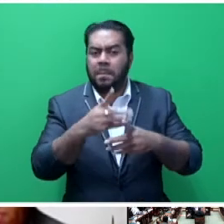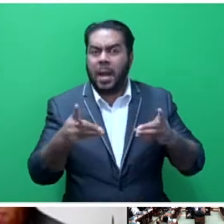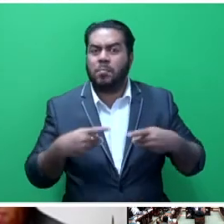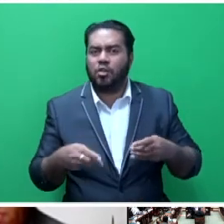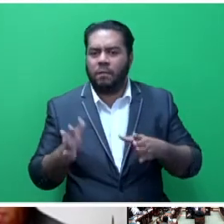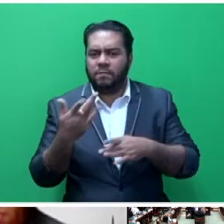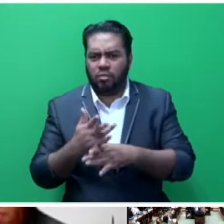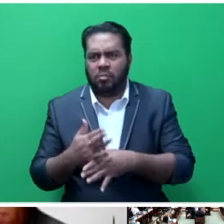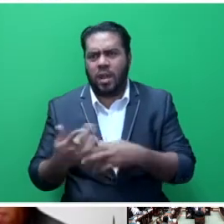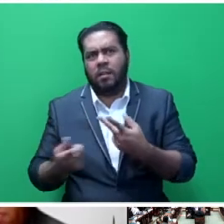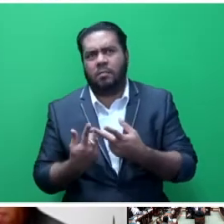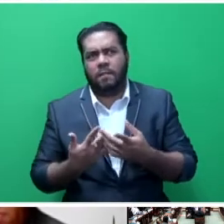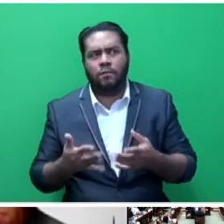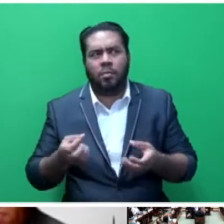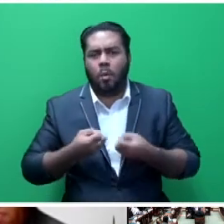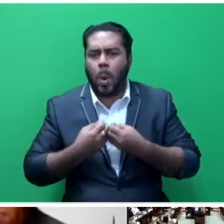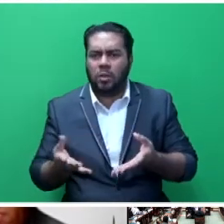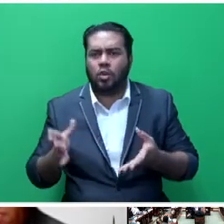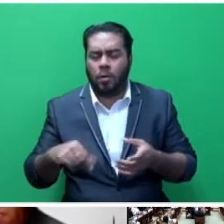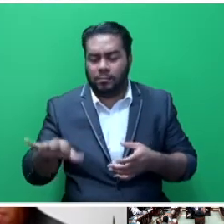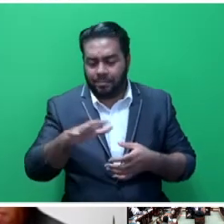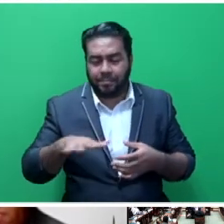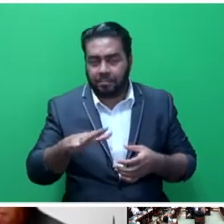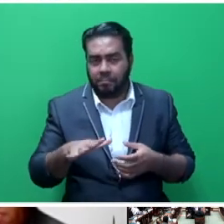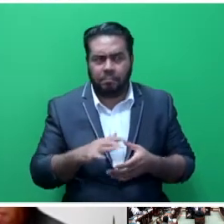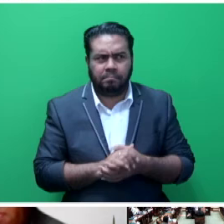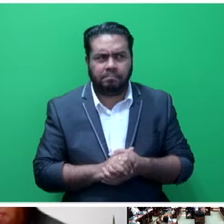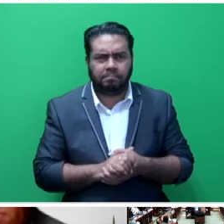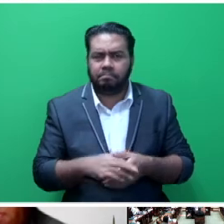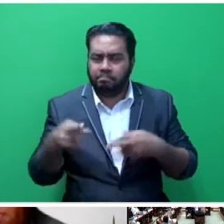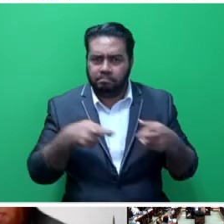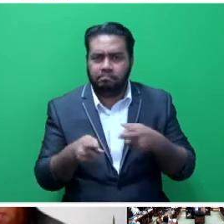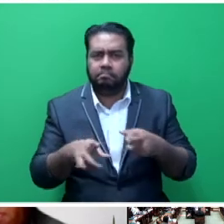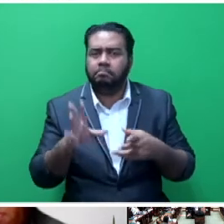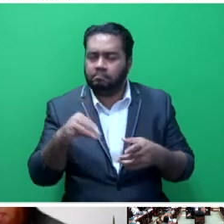to compensate you for the loss of what you could have caught from that river for your daily